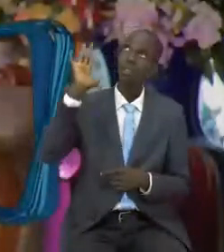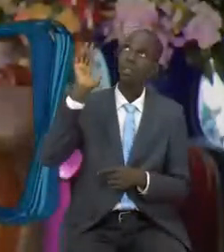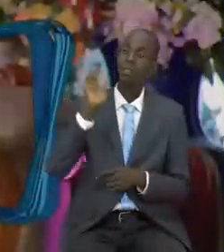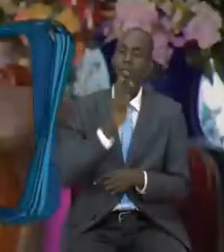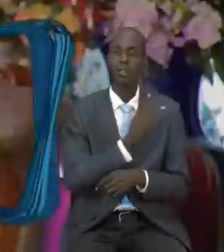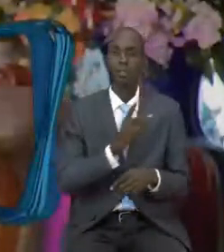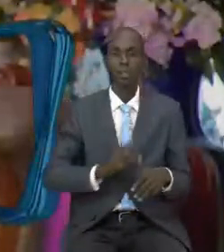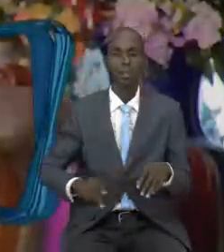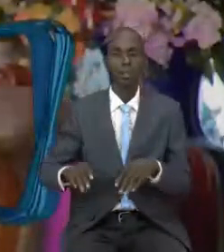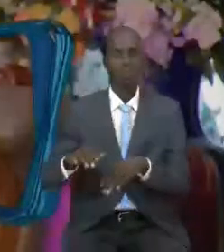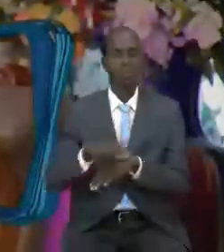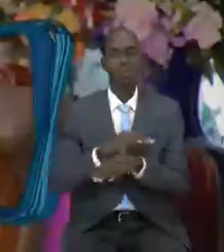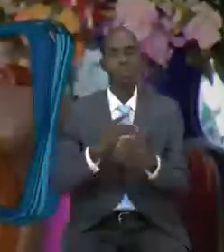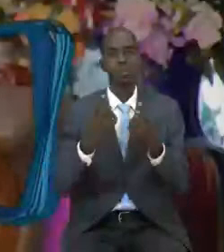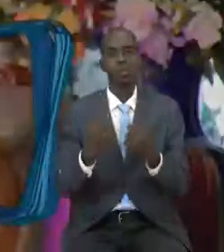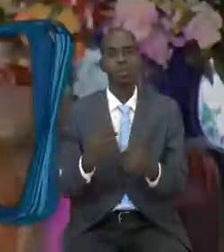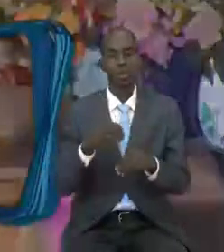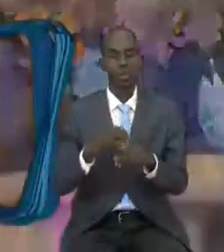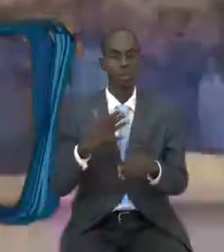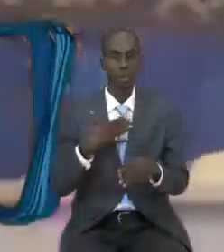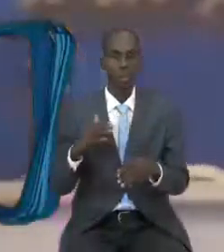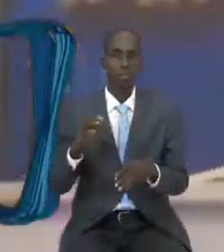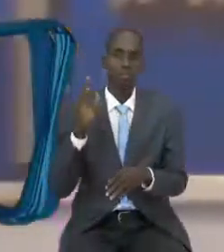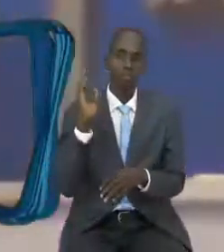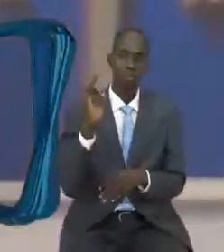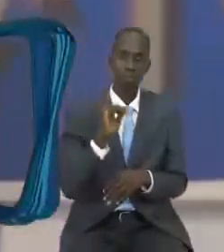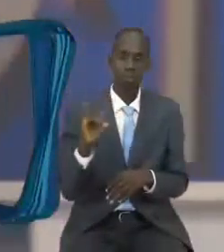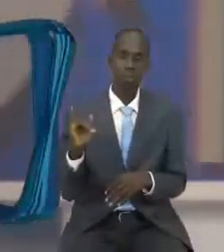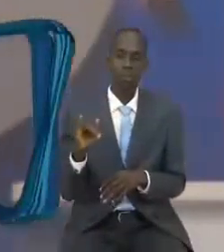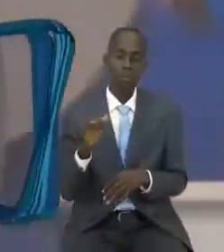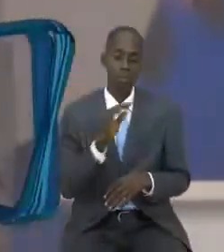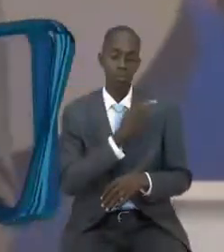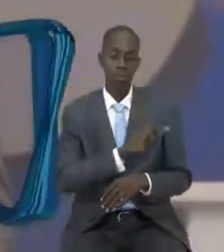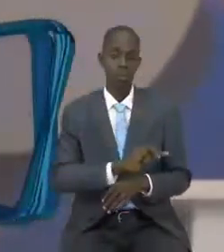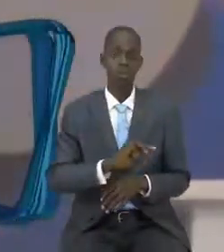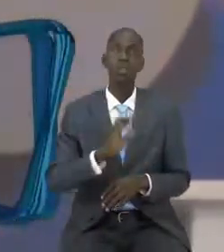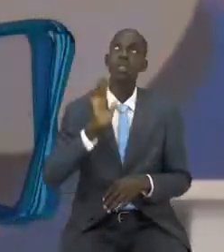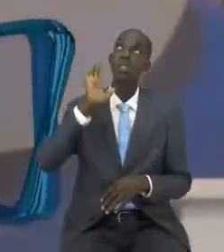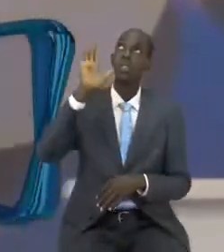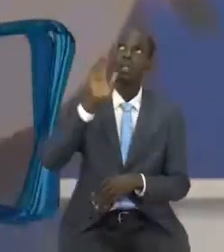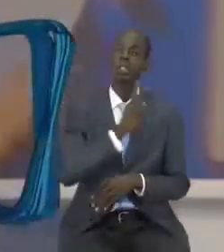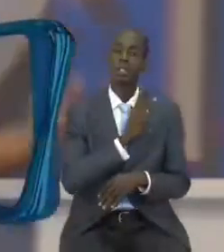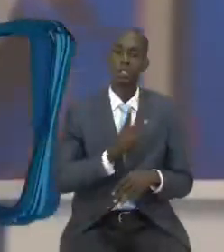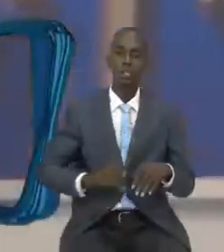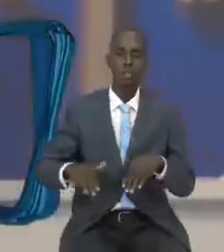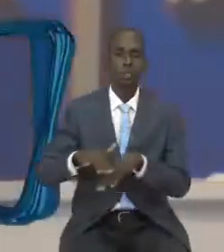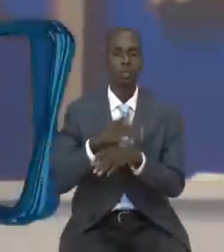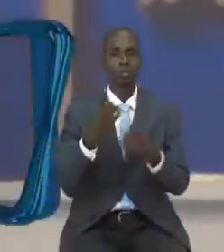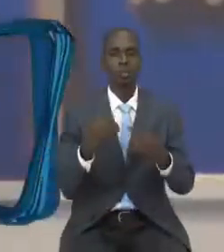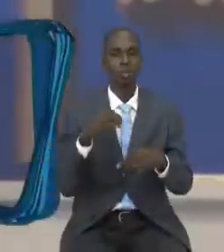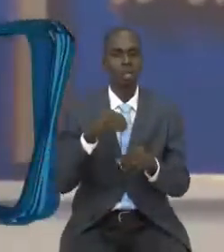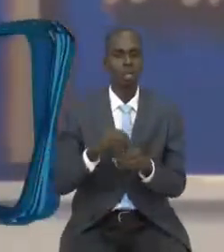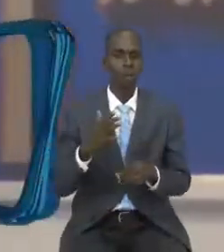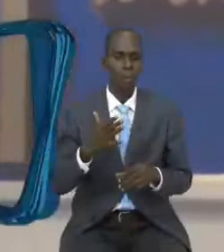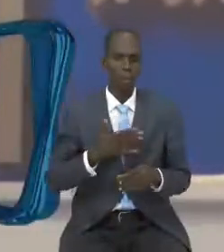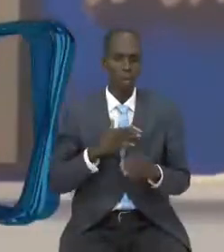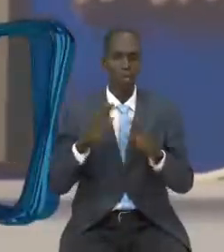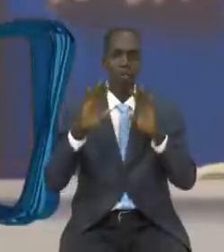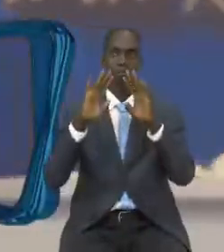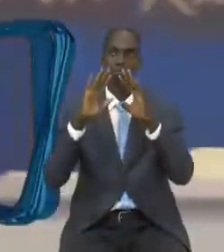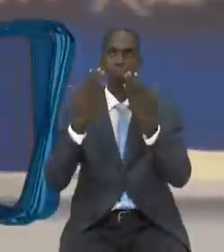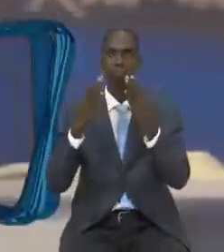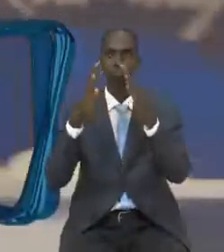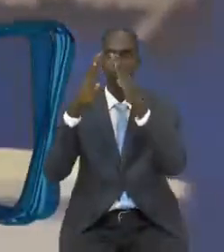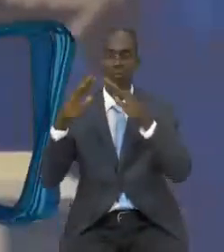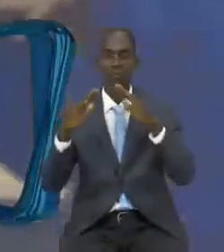come. In my ministry, thy kingdom come. In my community, for God to reign,